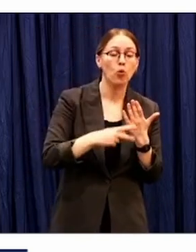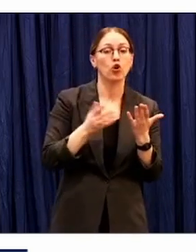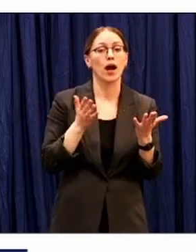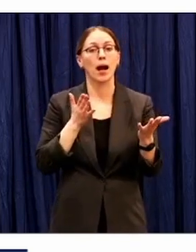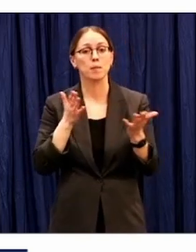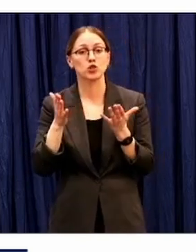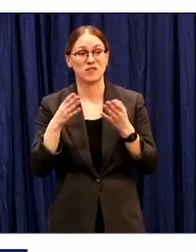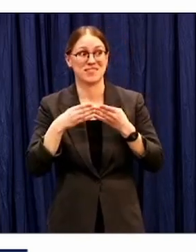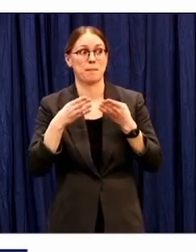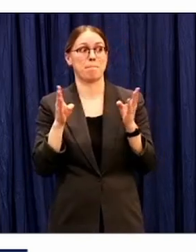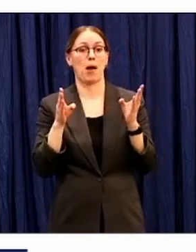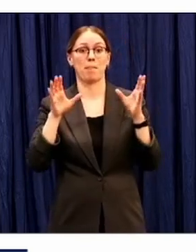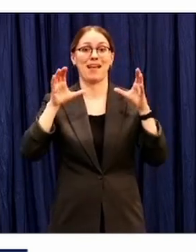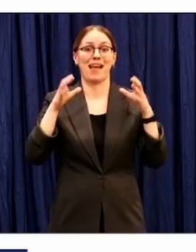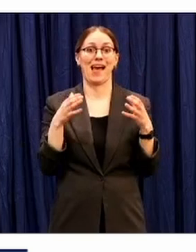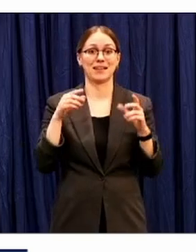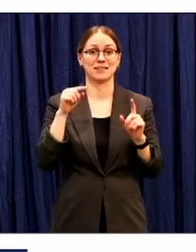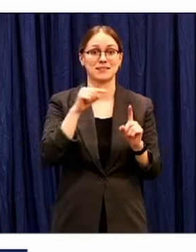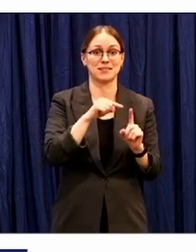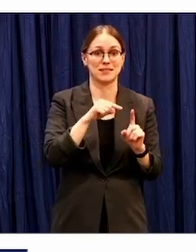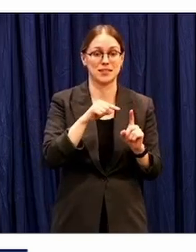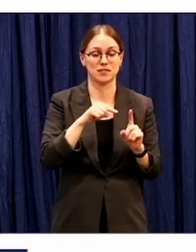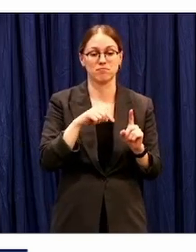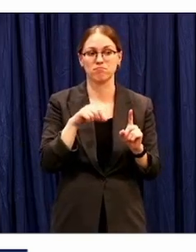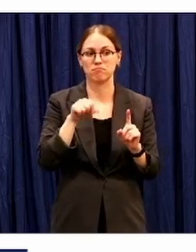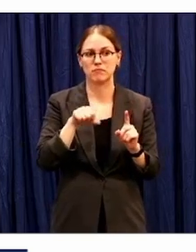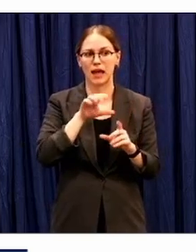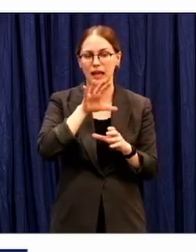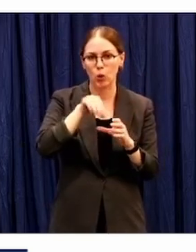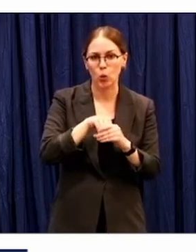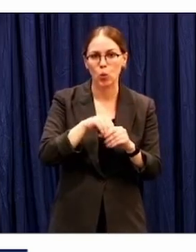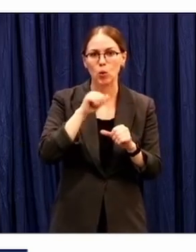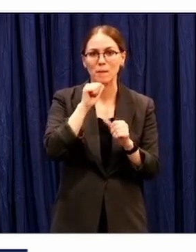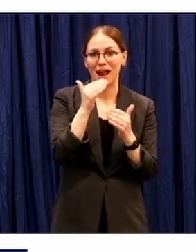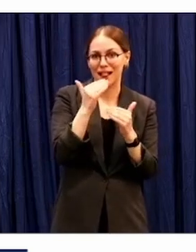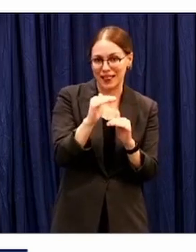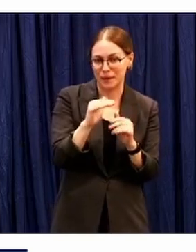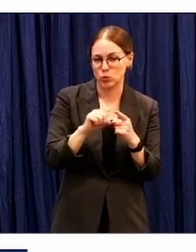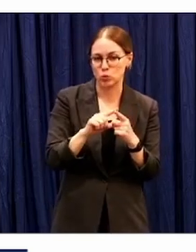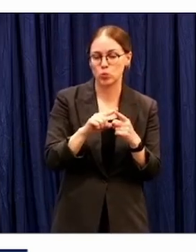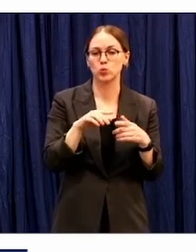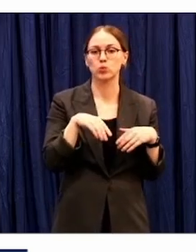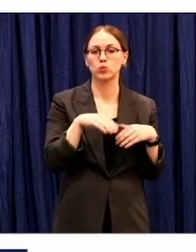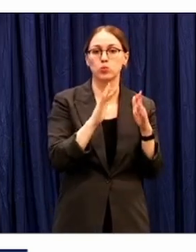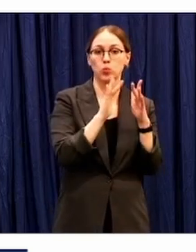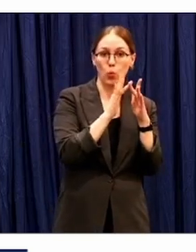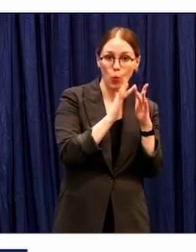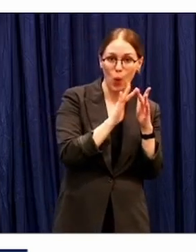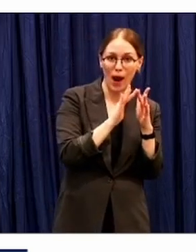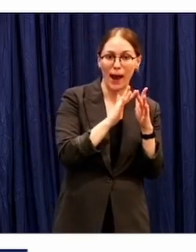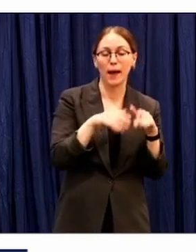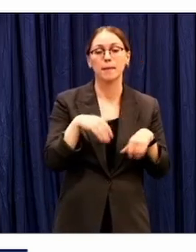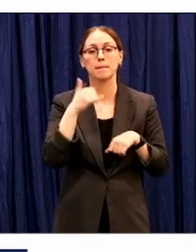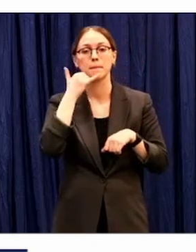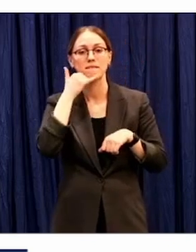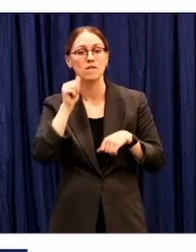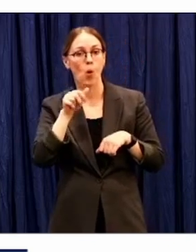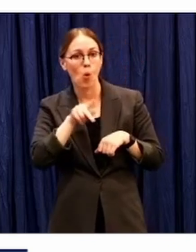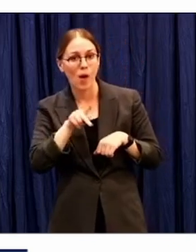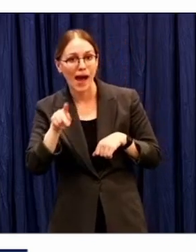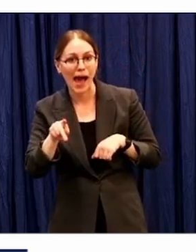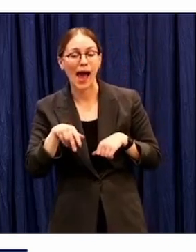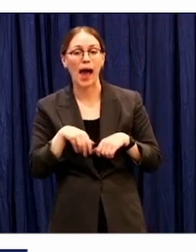entity. It can include, but does not limit it to, web and mobile applications, systems that were